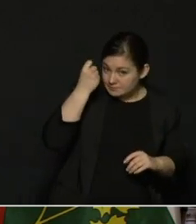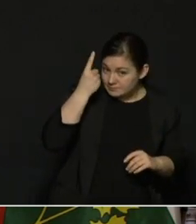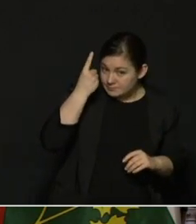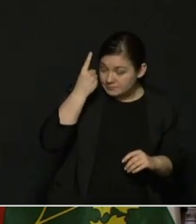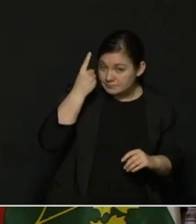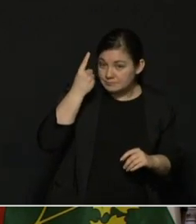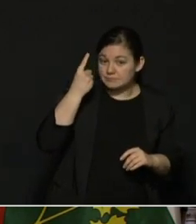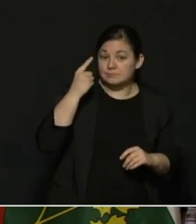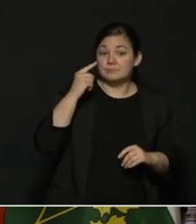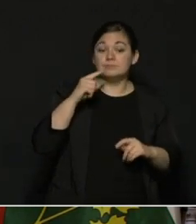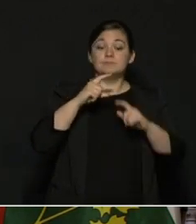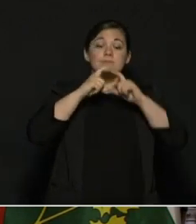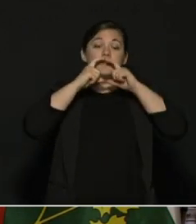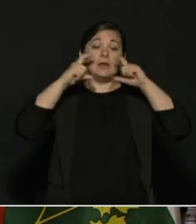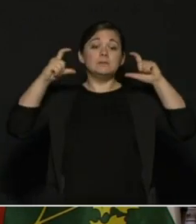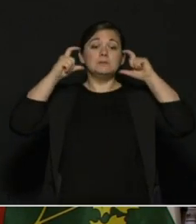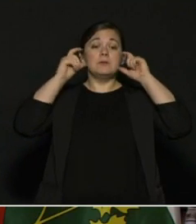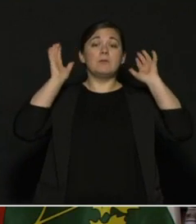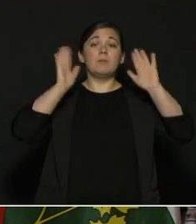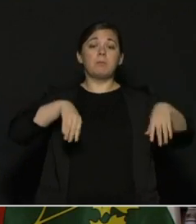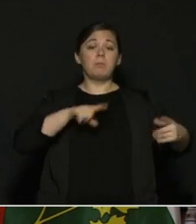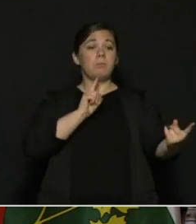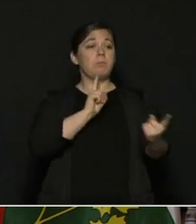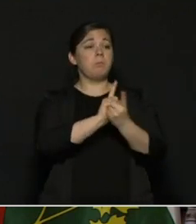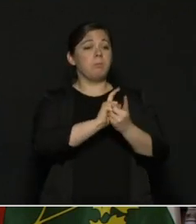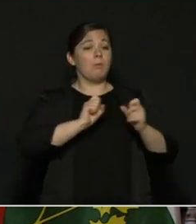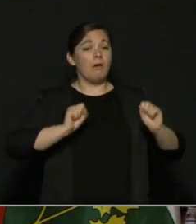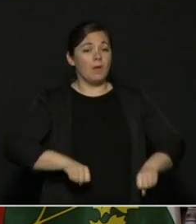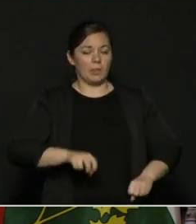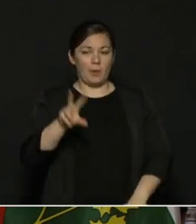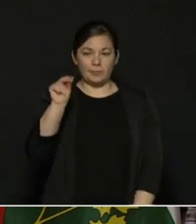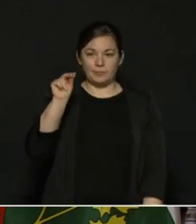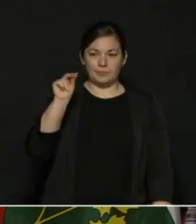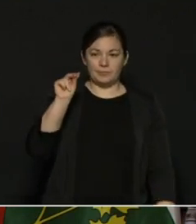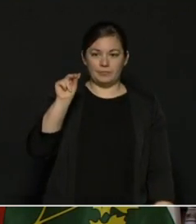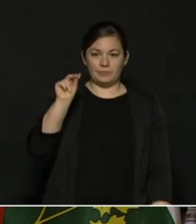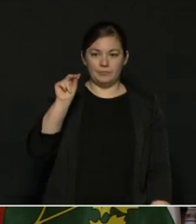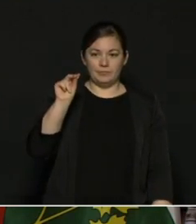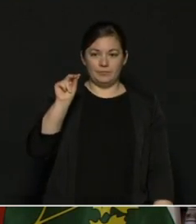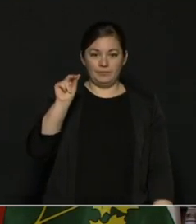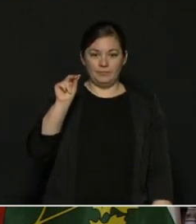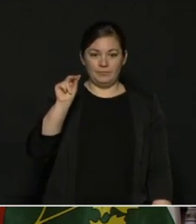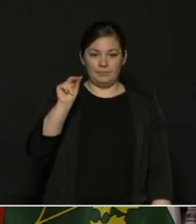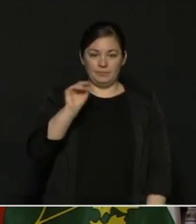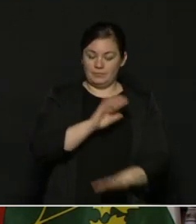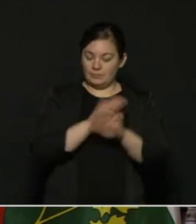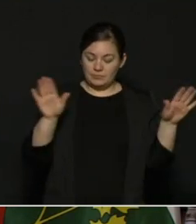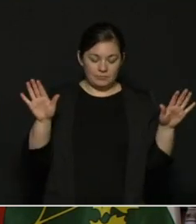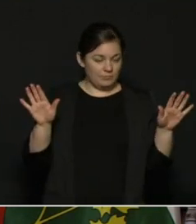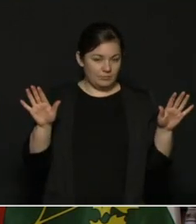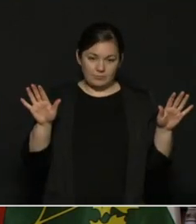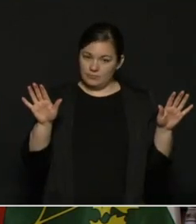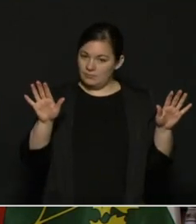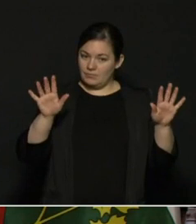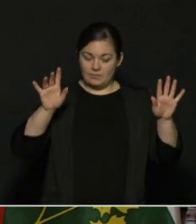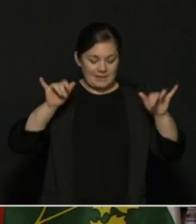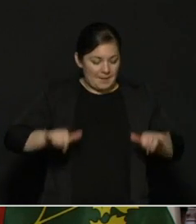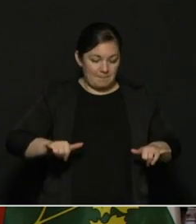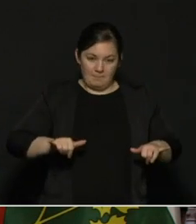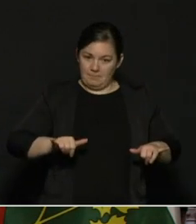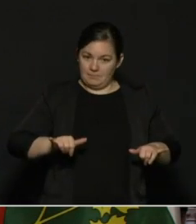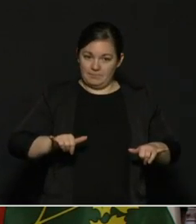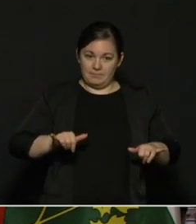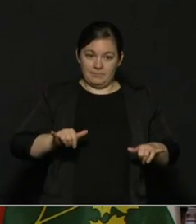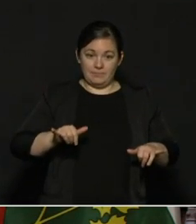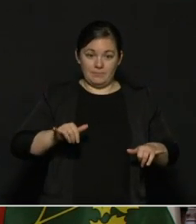can say, well, then I don't need to worry about the 6 foot distance. That's not the message. So I've always said that, and that's still my position. So when I'm saying you're going out for